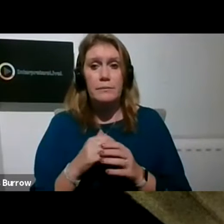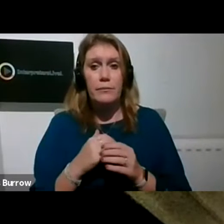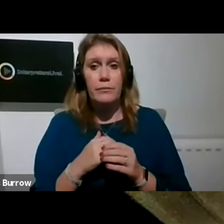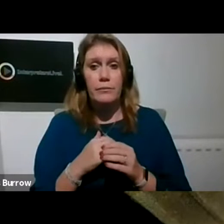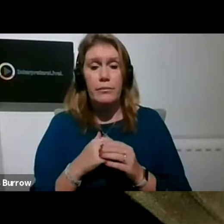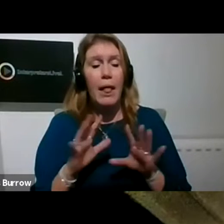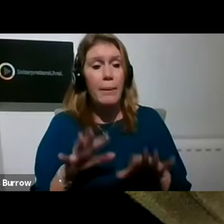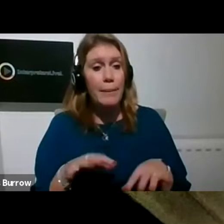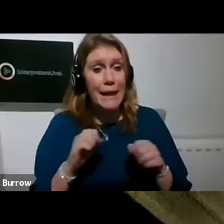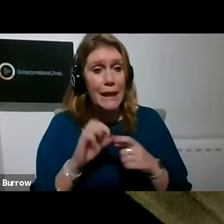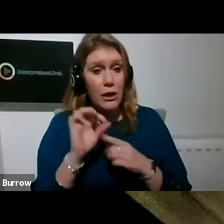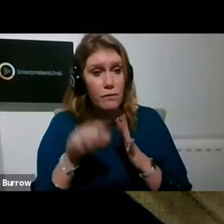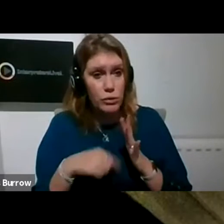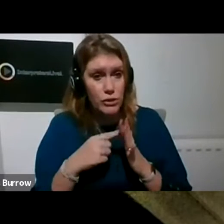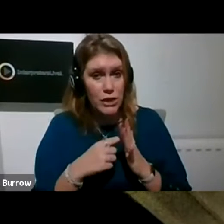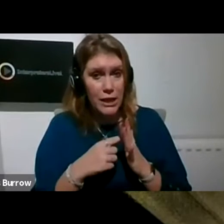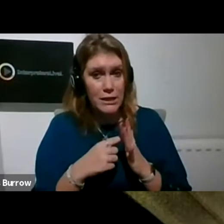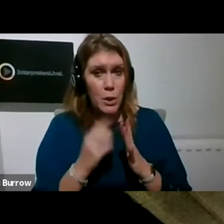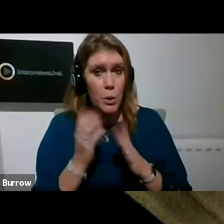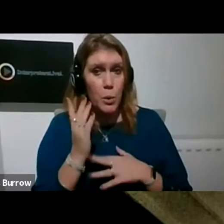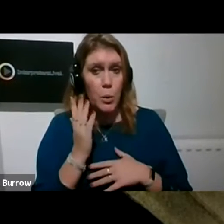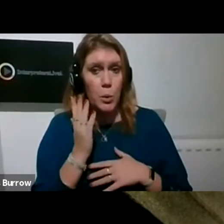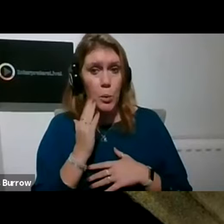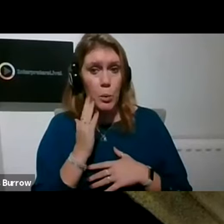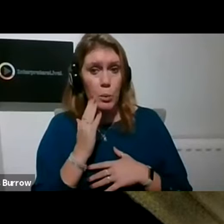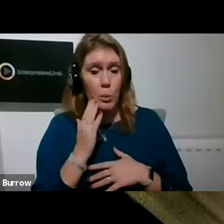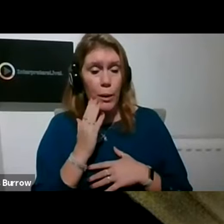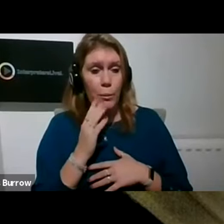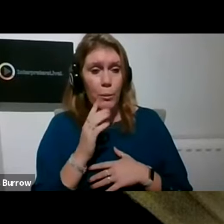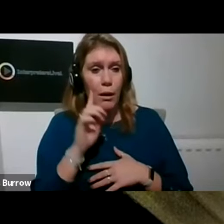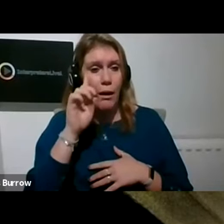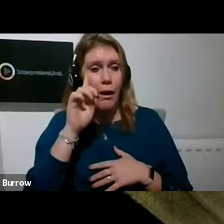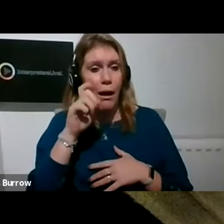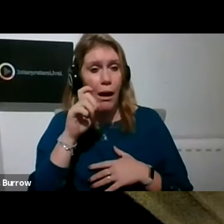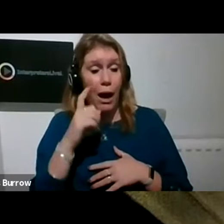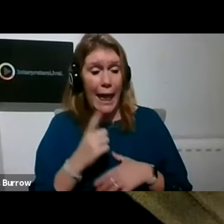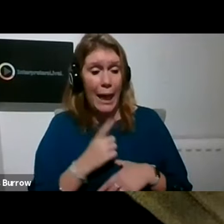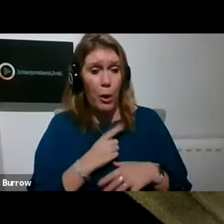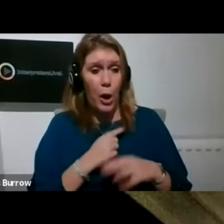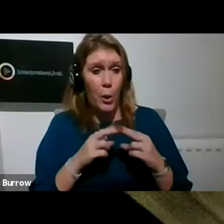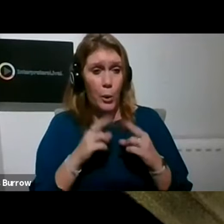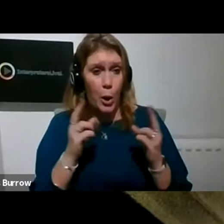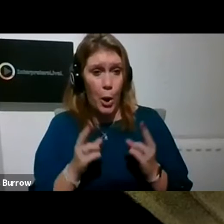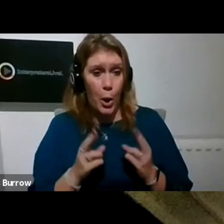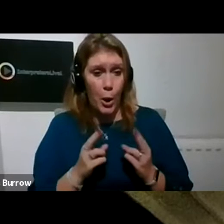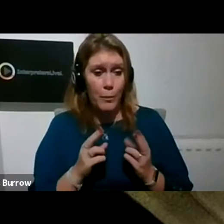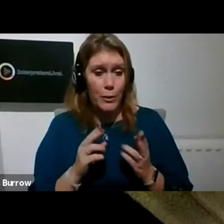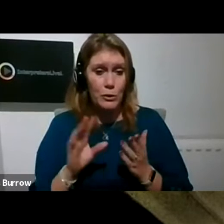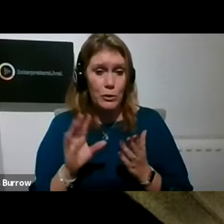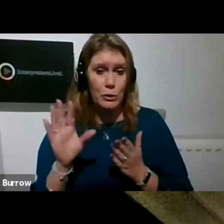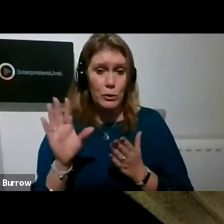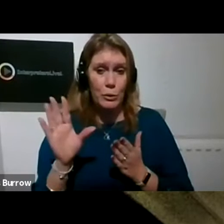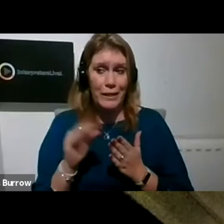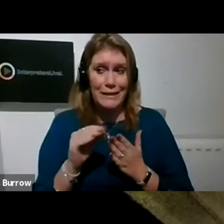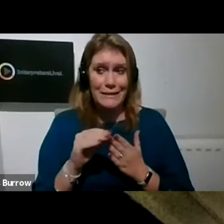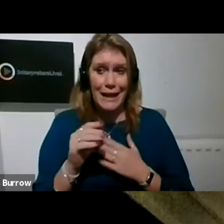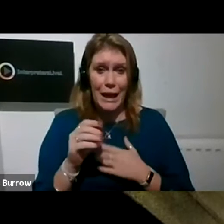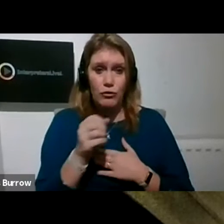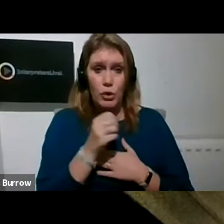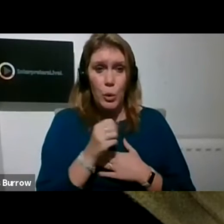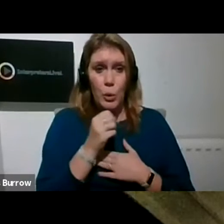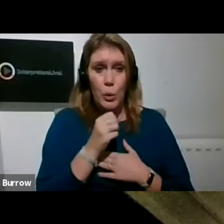beginning of the project, when we realised that we would all be in our own homes and doing the sound recording over Zoom.